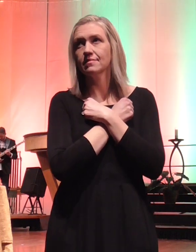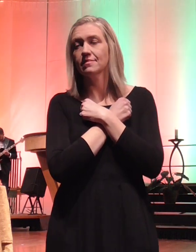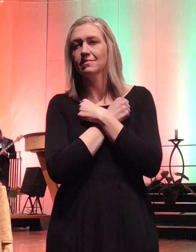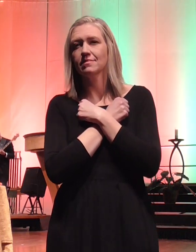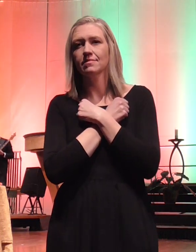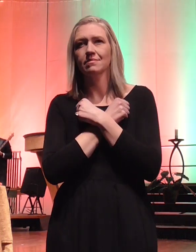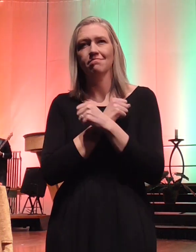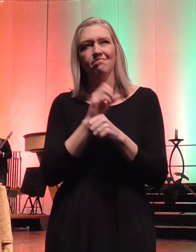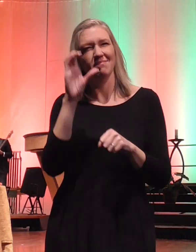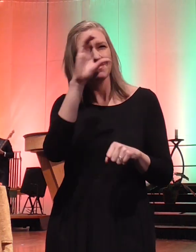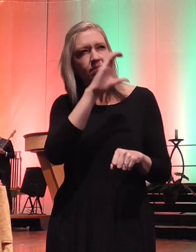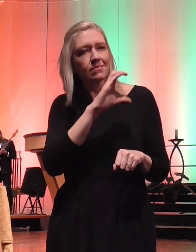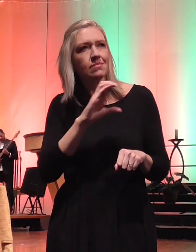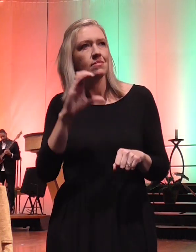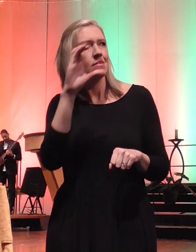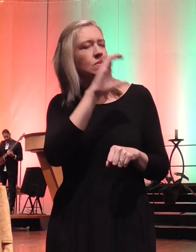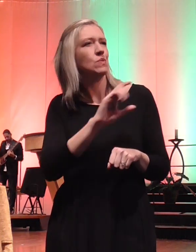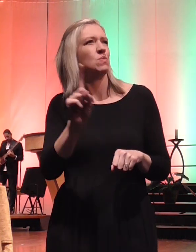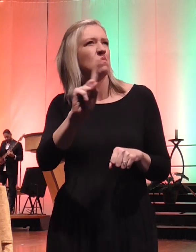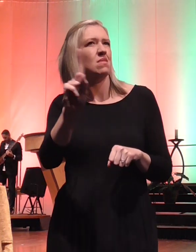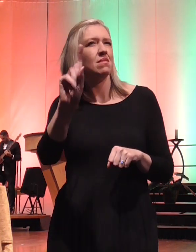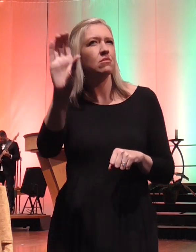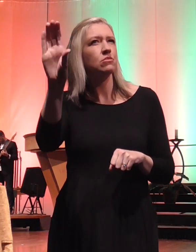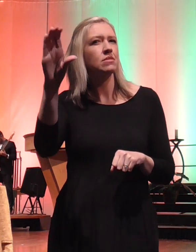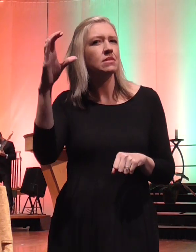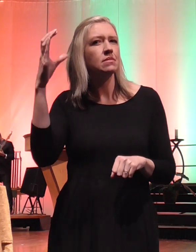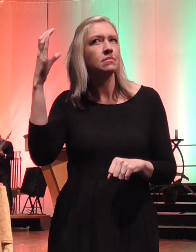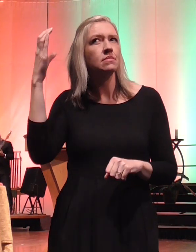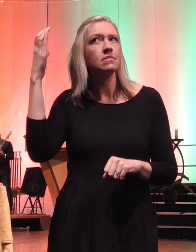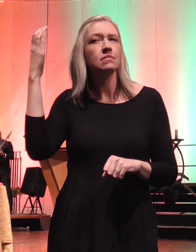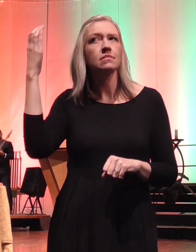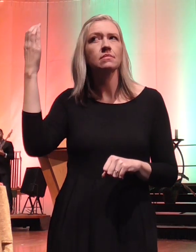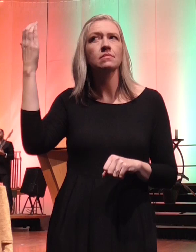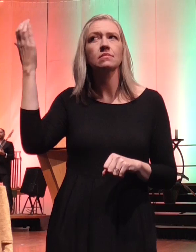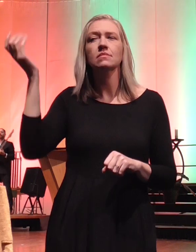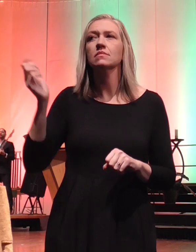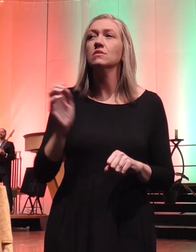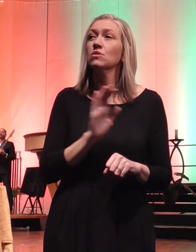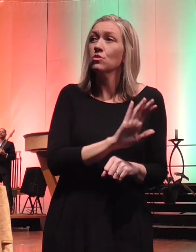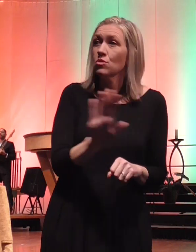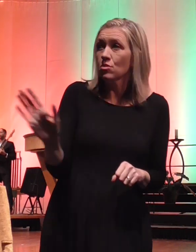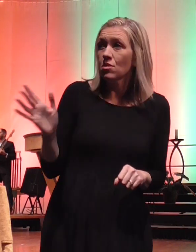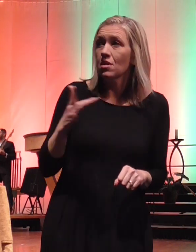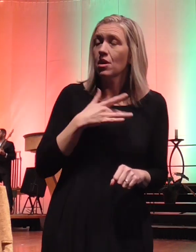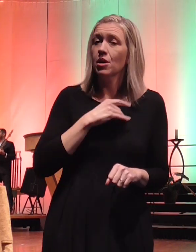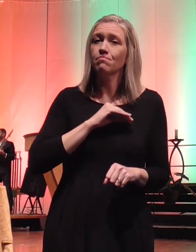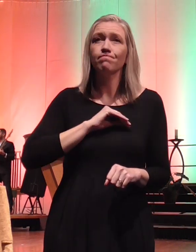love. Where are you, Christmas? Fill your heart with